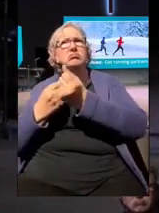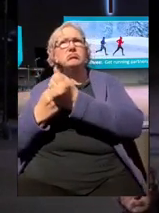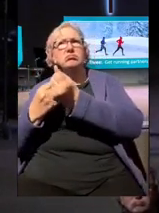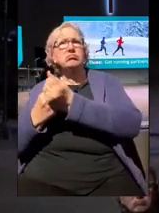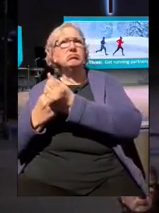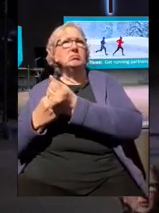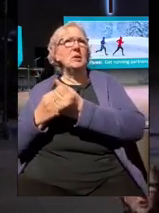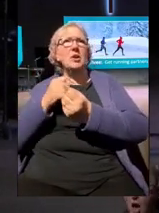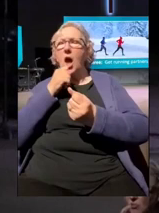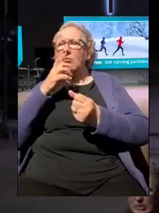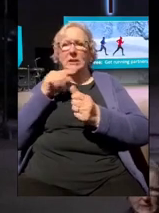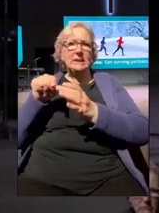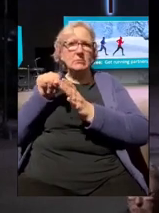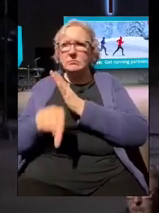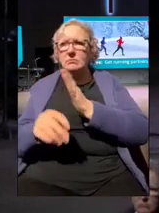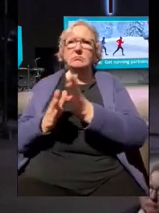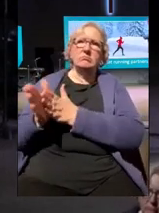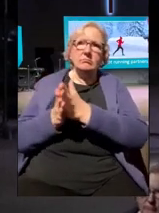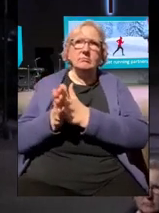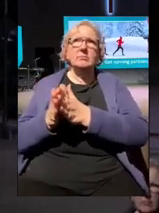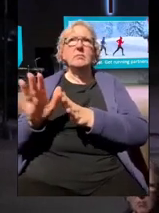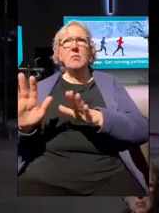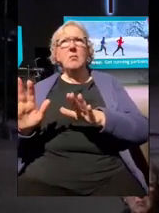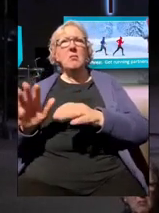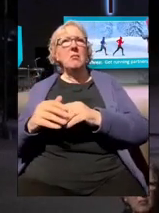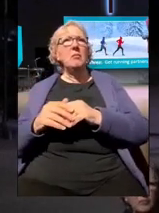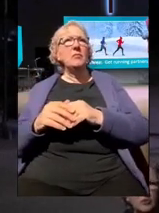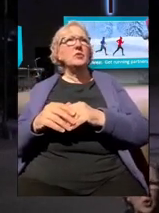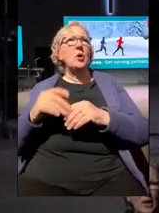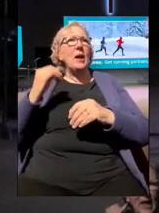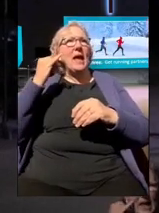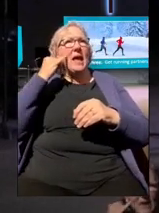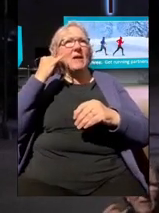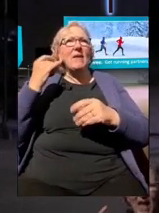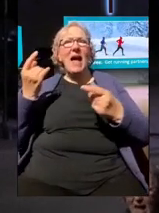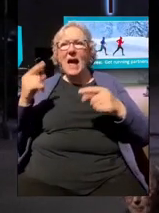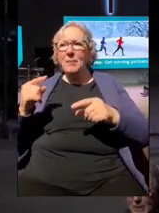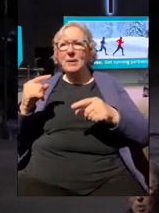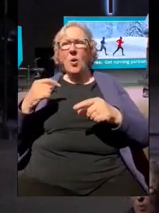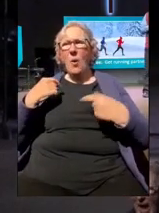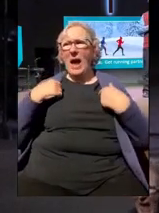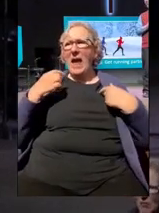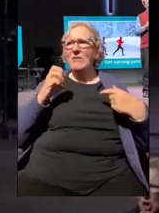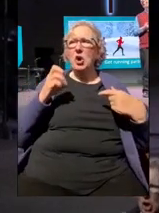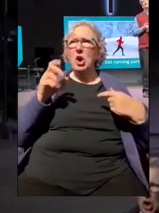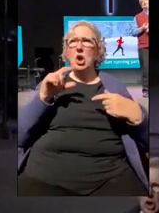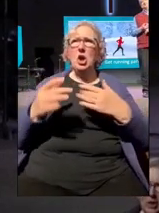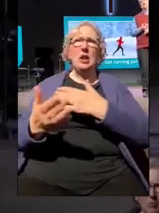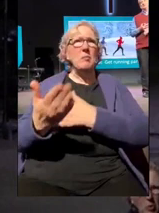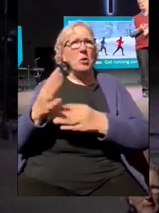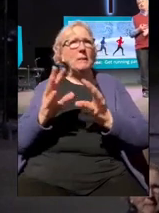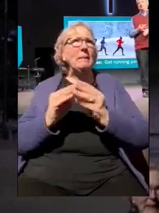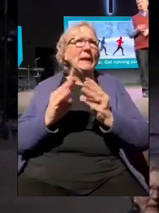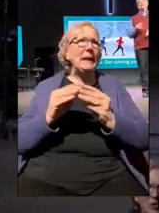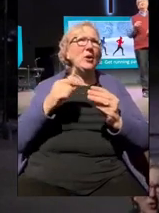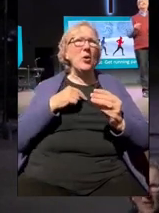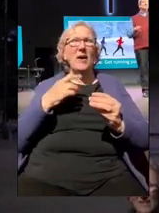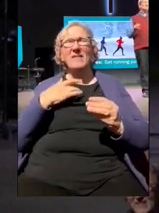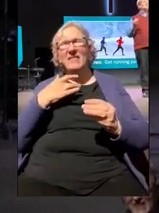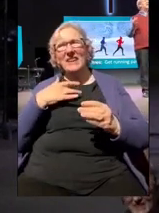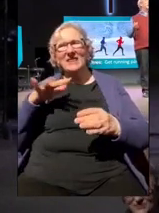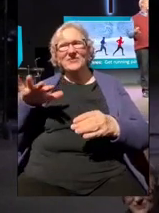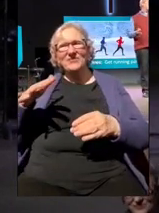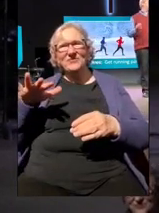real intense ones. And so if you had an early morning meeting during the week, or you maybe were feeling a little under the weather, you know, it